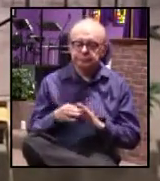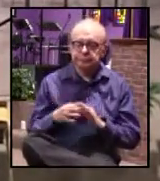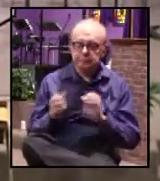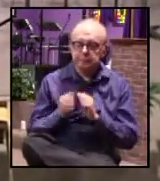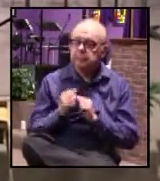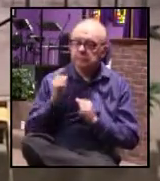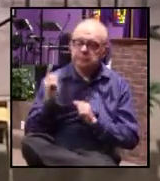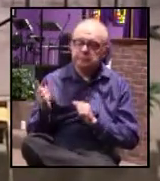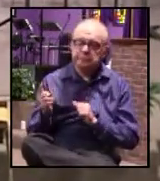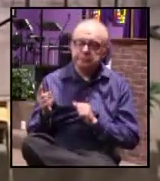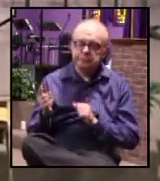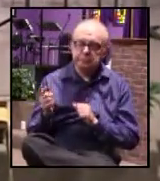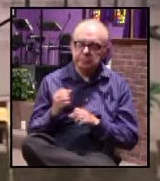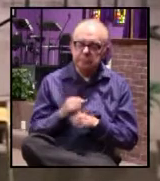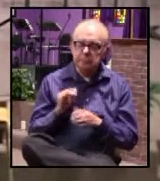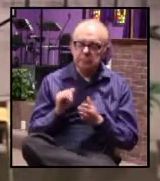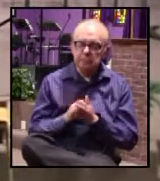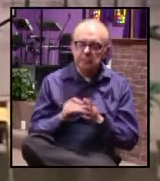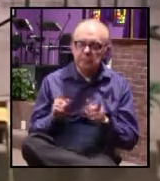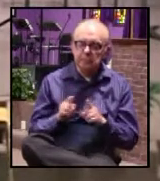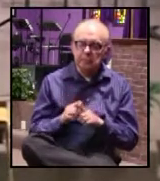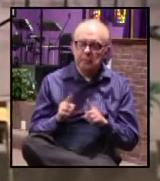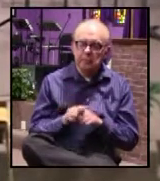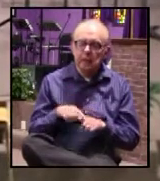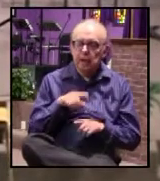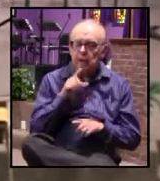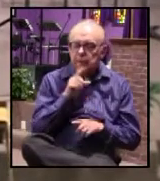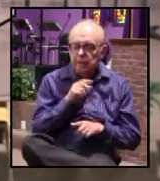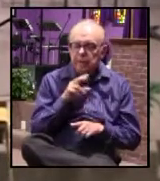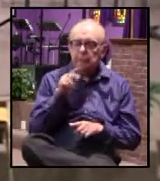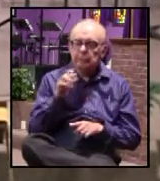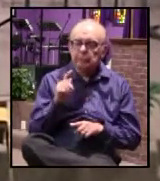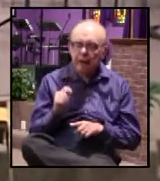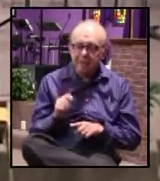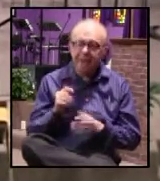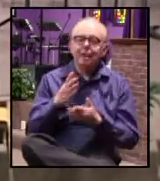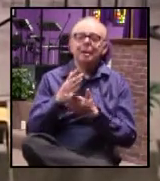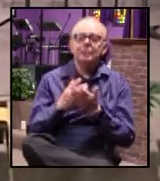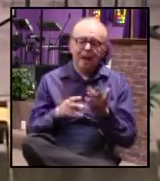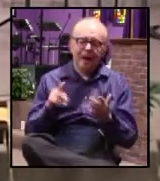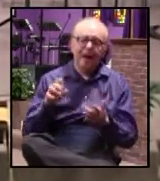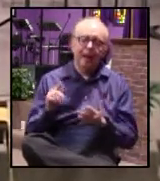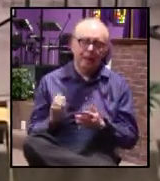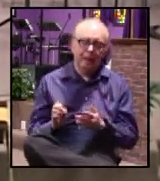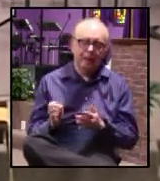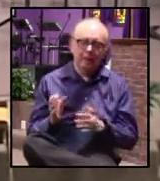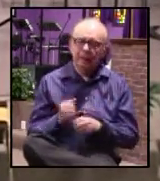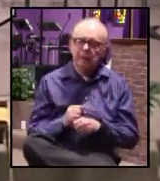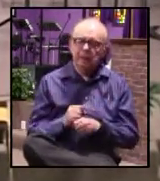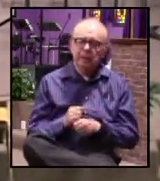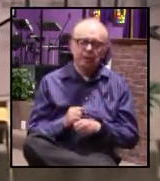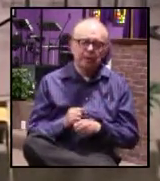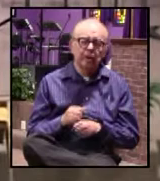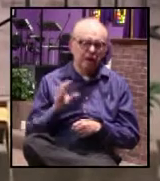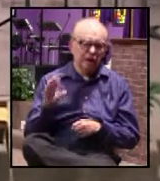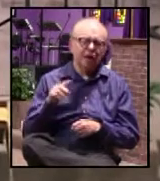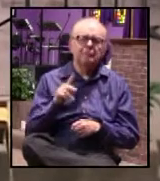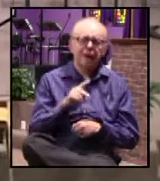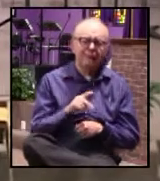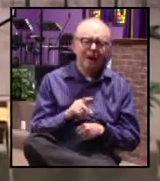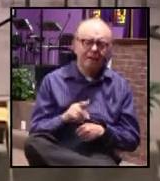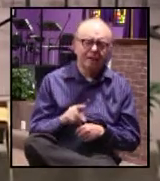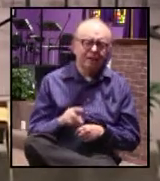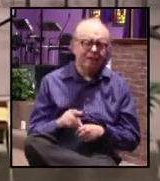relationship with Him and make it like a chicken pot pie. When you get a chicken pot pie, I love chicken pot